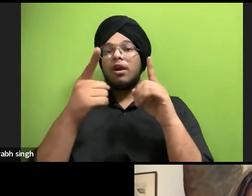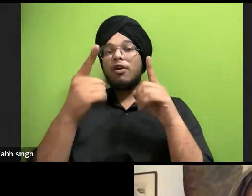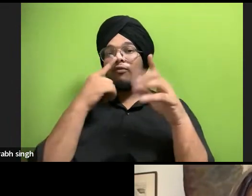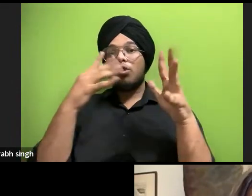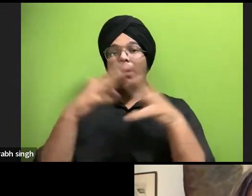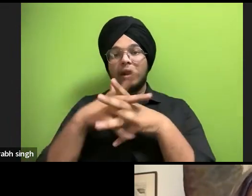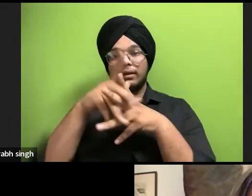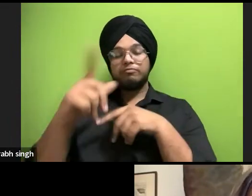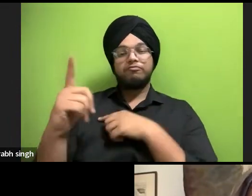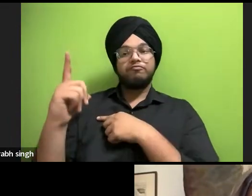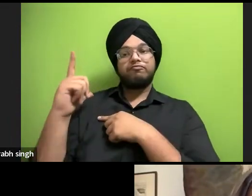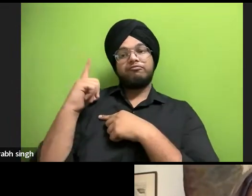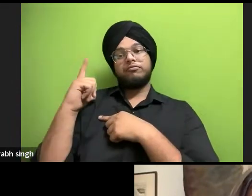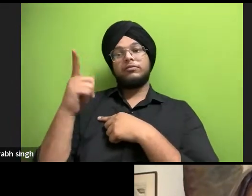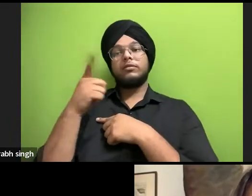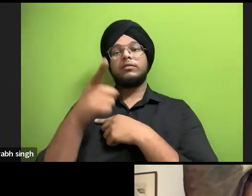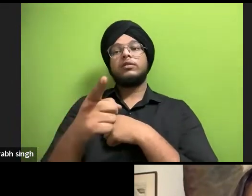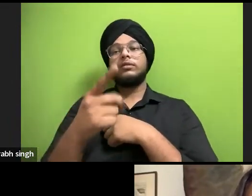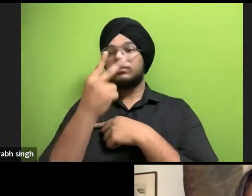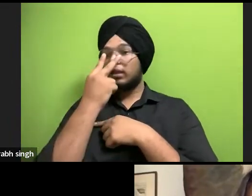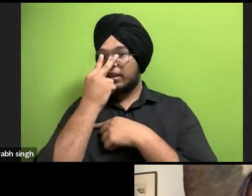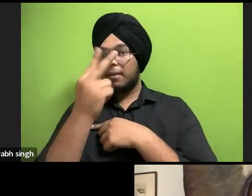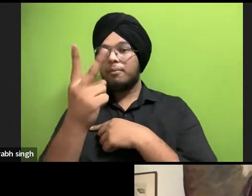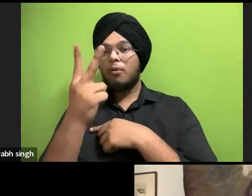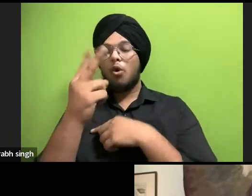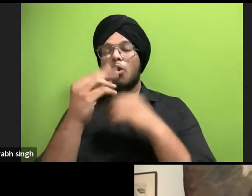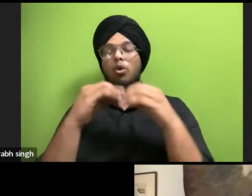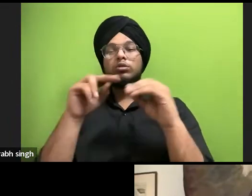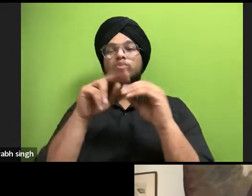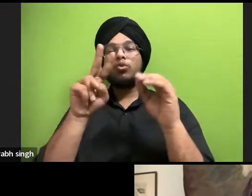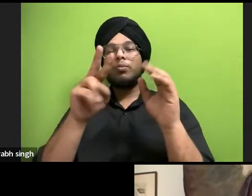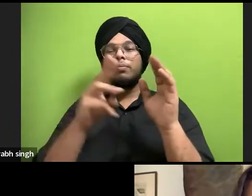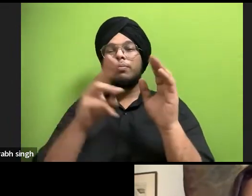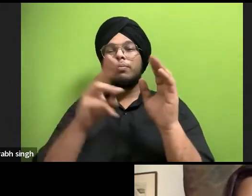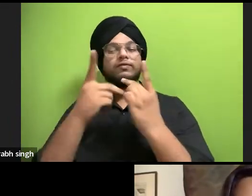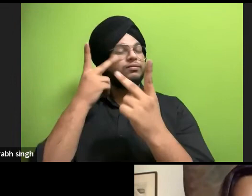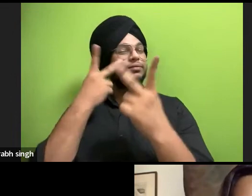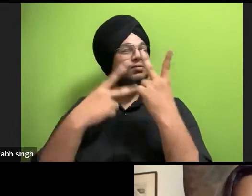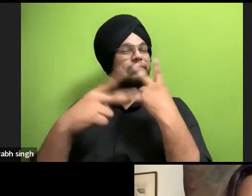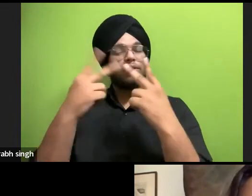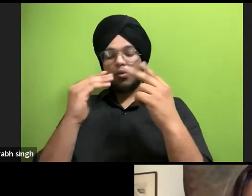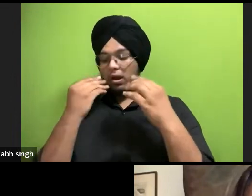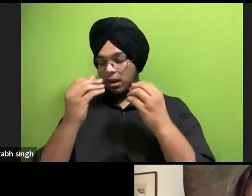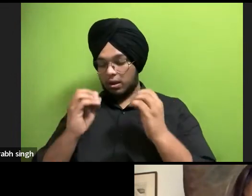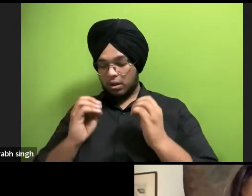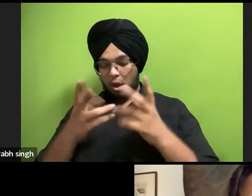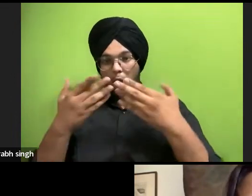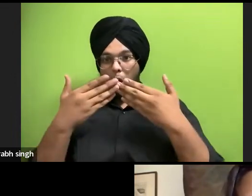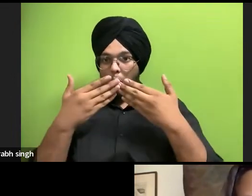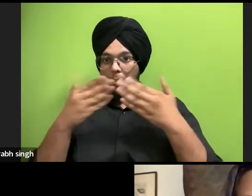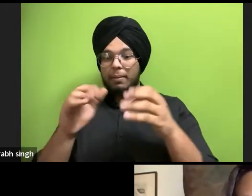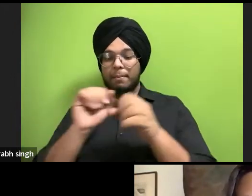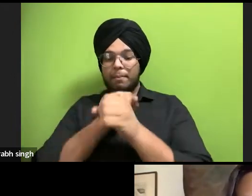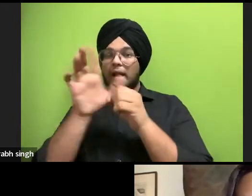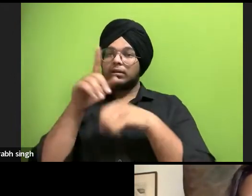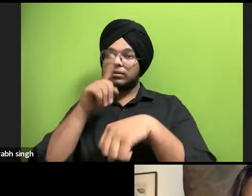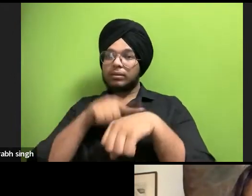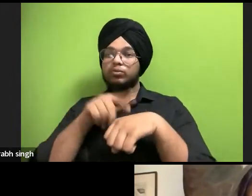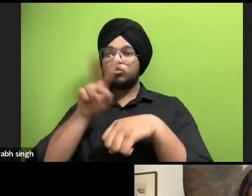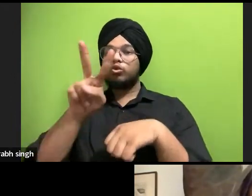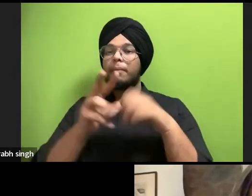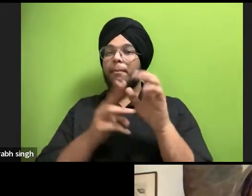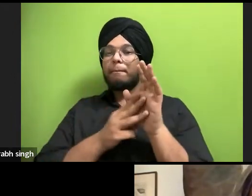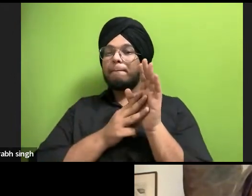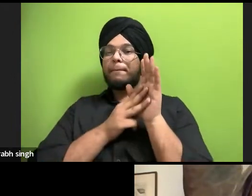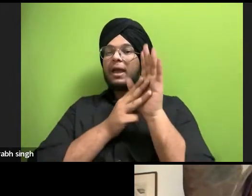leadership, M+ has seen more than 2 million visitors, despite opening smack in the middle of the pandemic. She